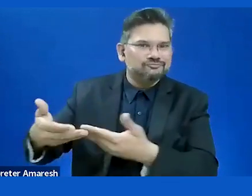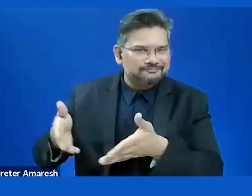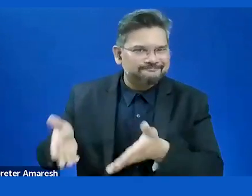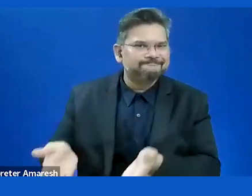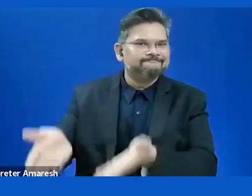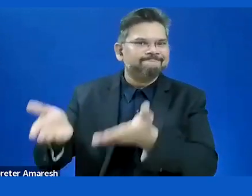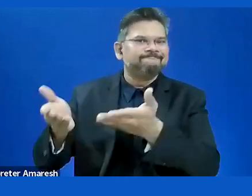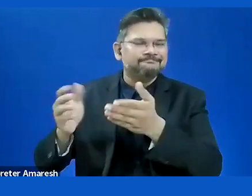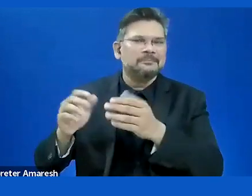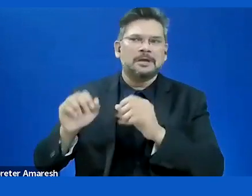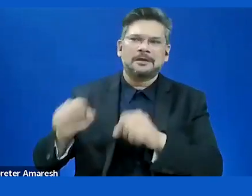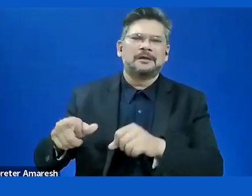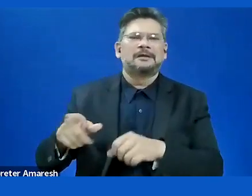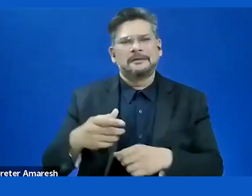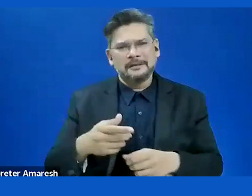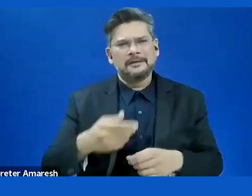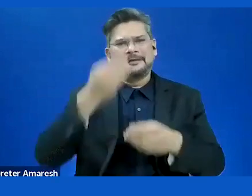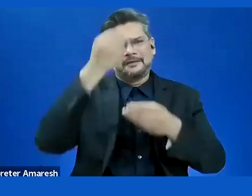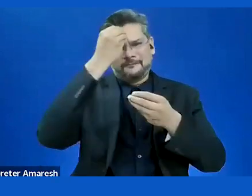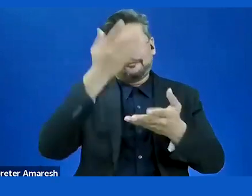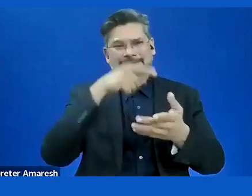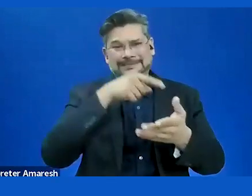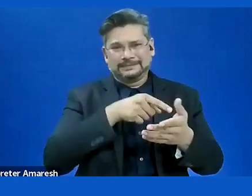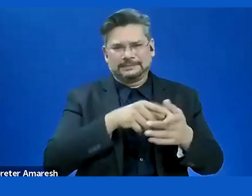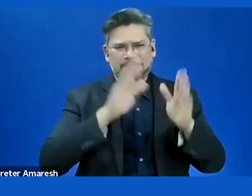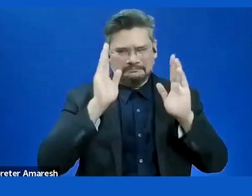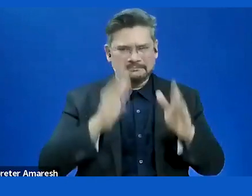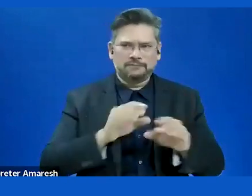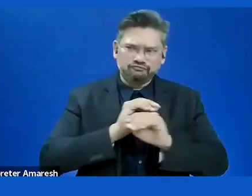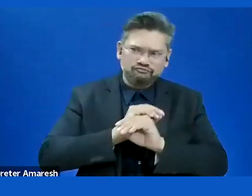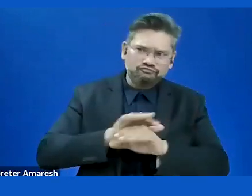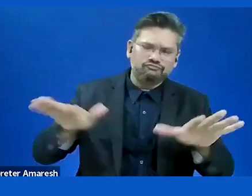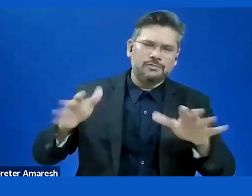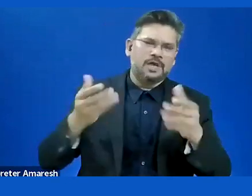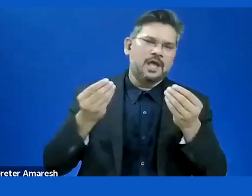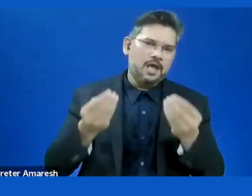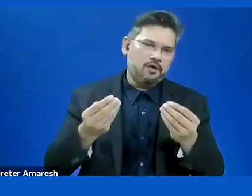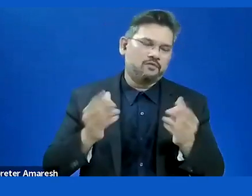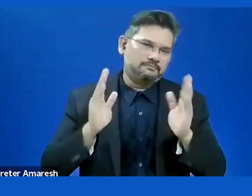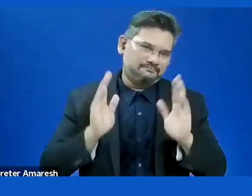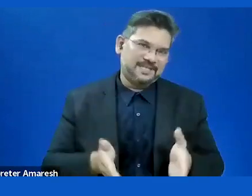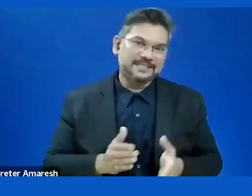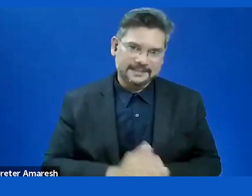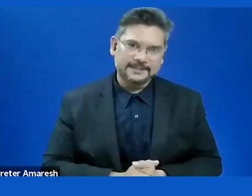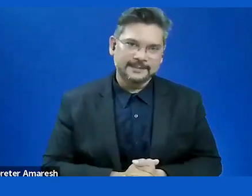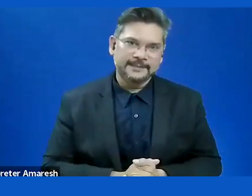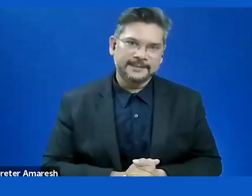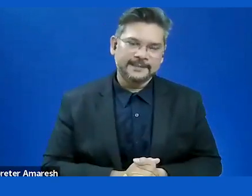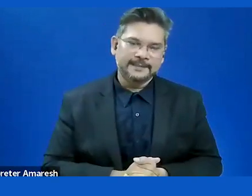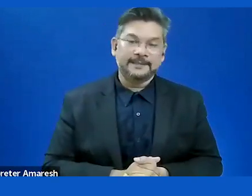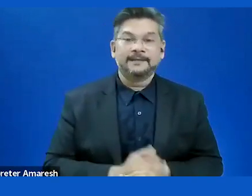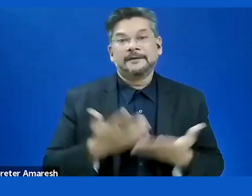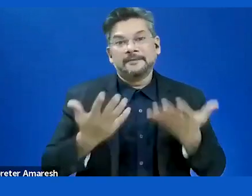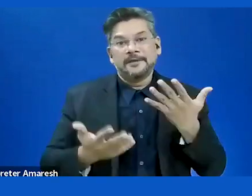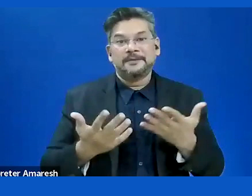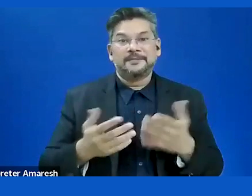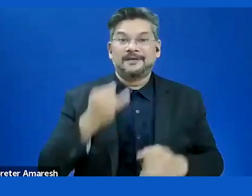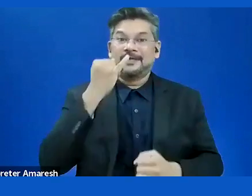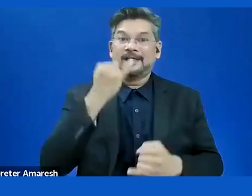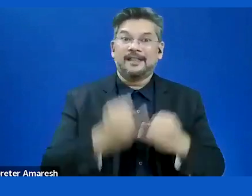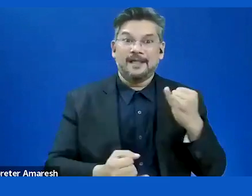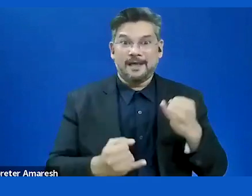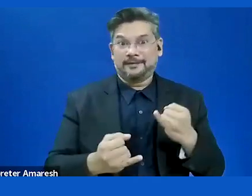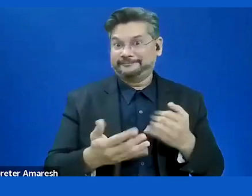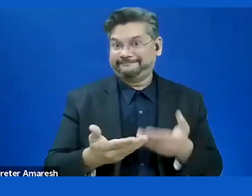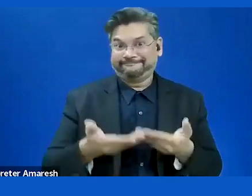information available to everyone. But let's try to do it. And I'll give the last word to you, Heather, so that you can both